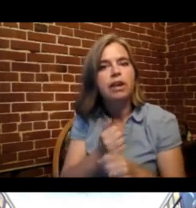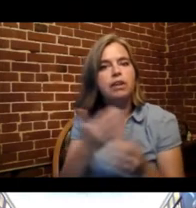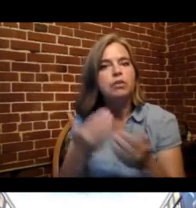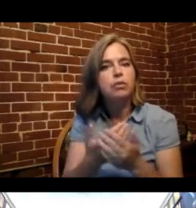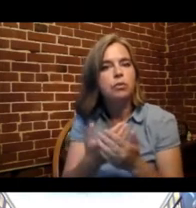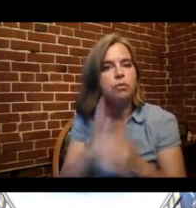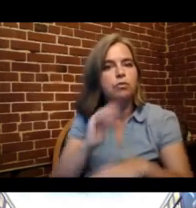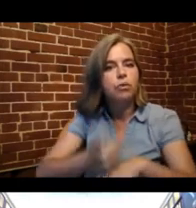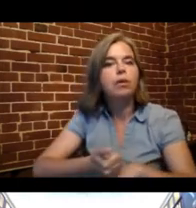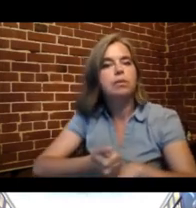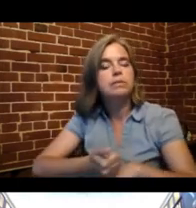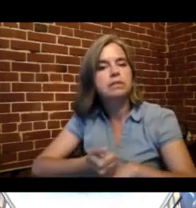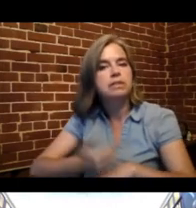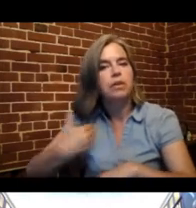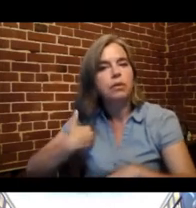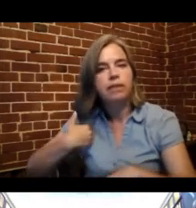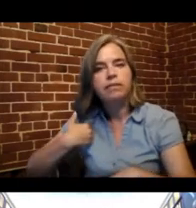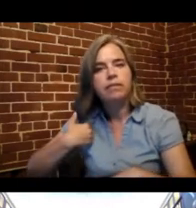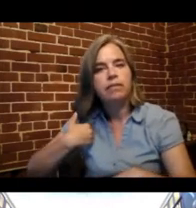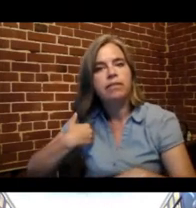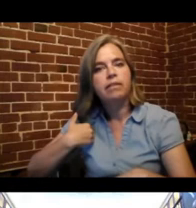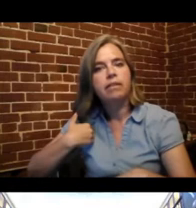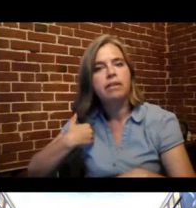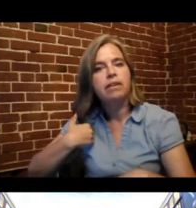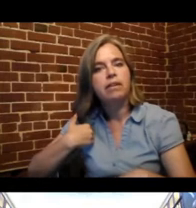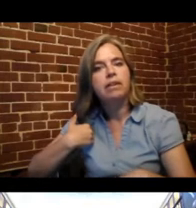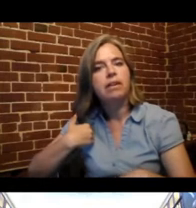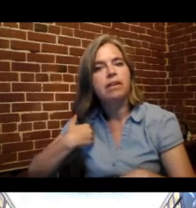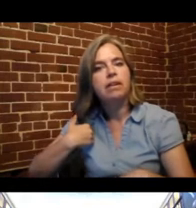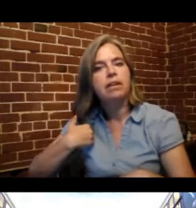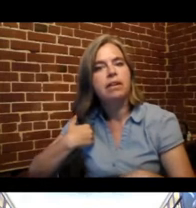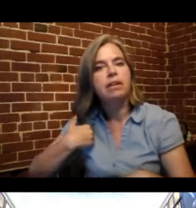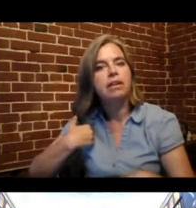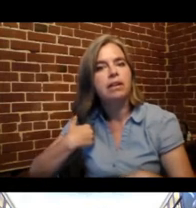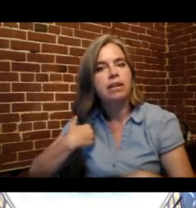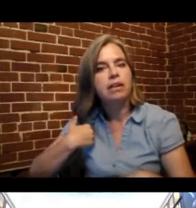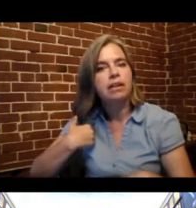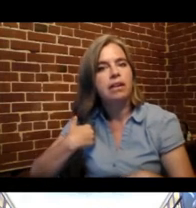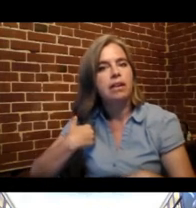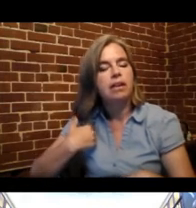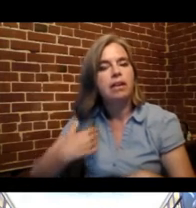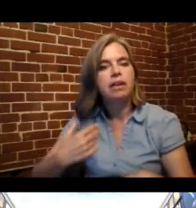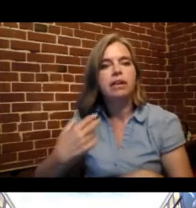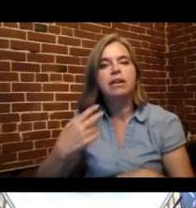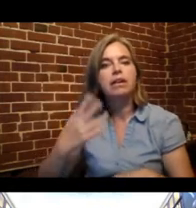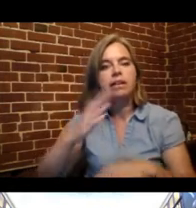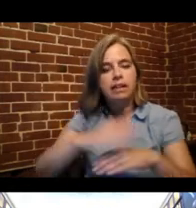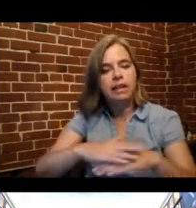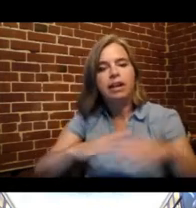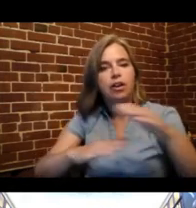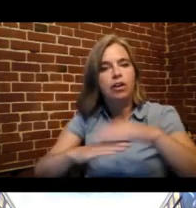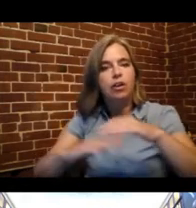really exist. So none of the things that you're seeing in these layer of movements were actually